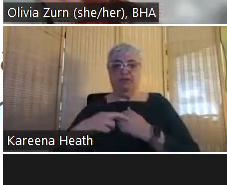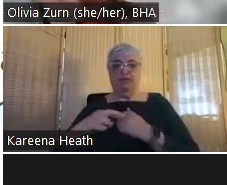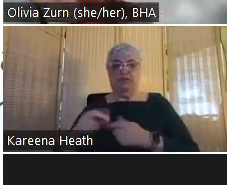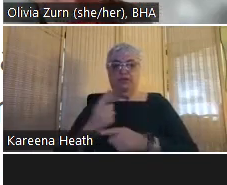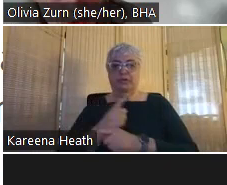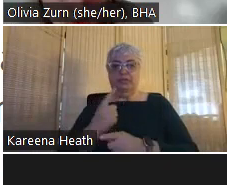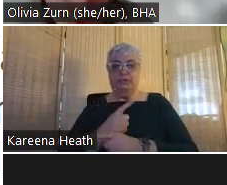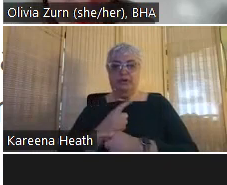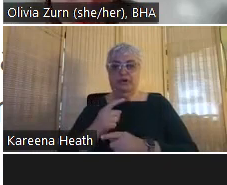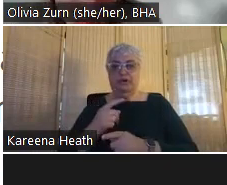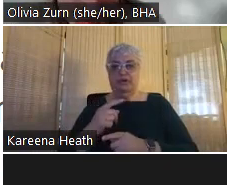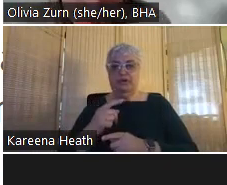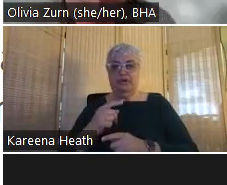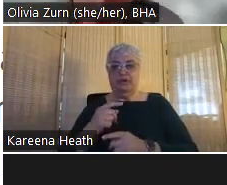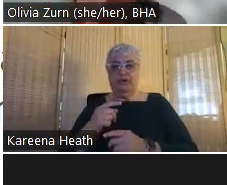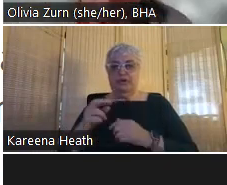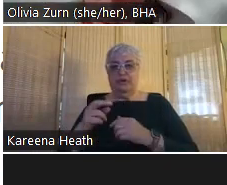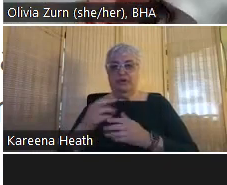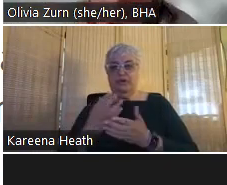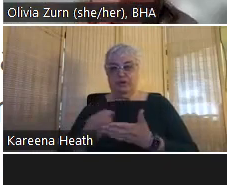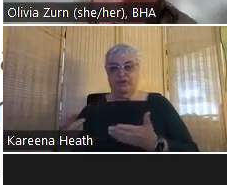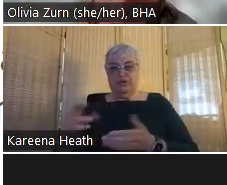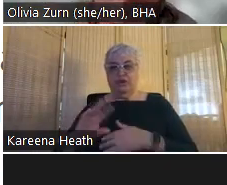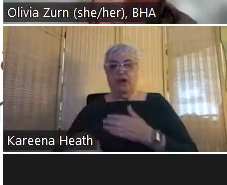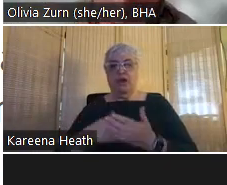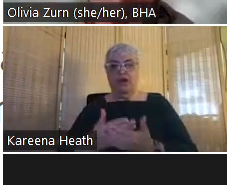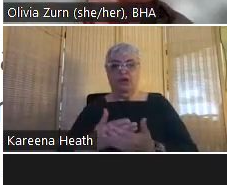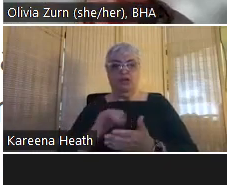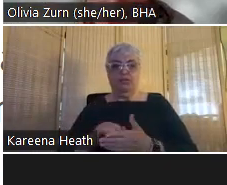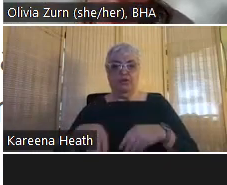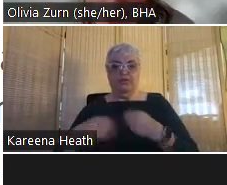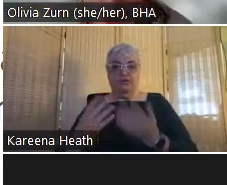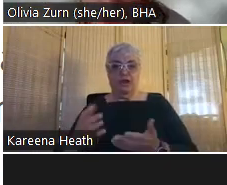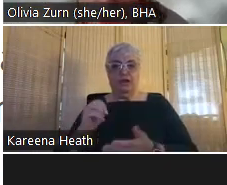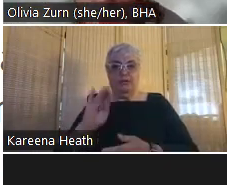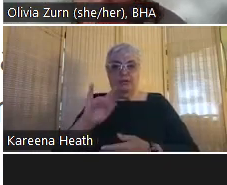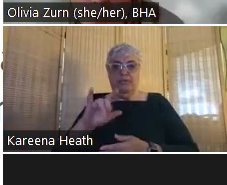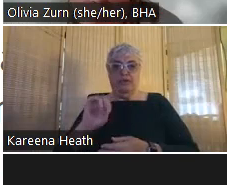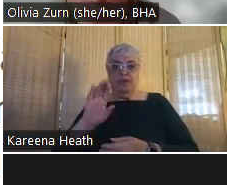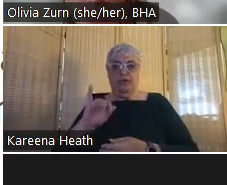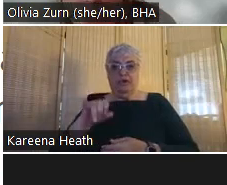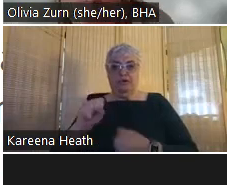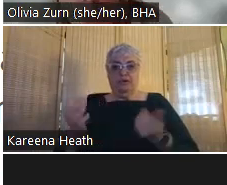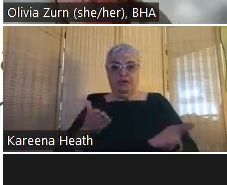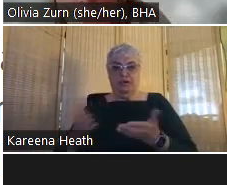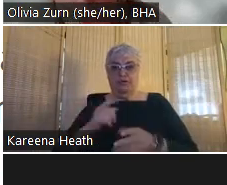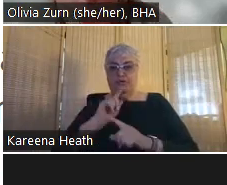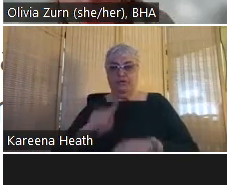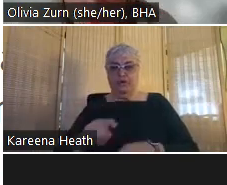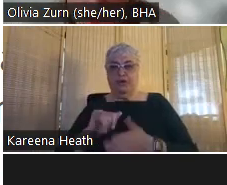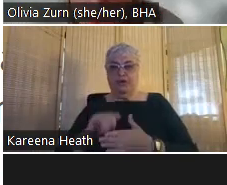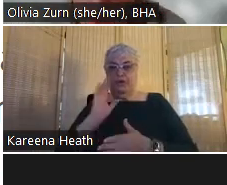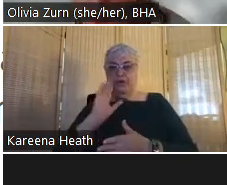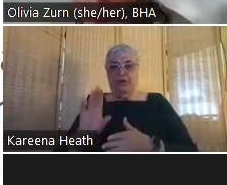to appropriate resources. All agencies that are providing mobile crisis services or responding to crisis calls shall meet